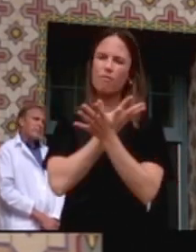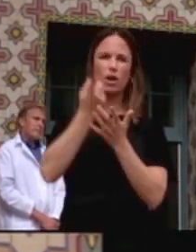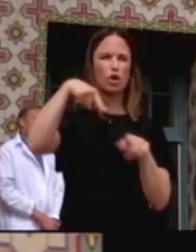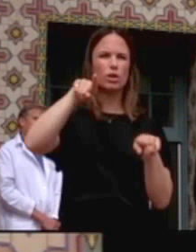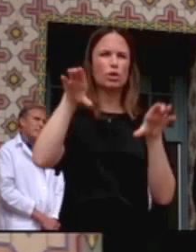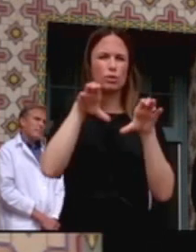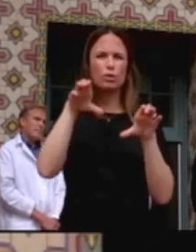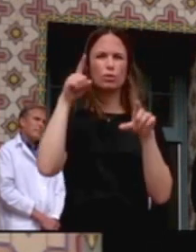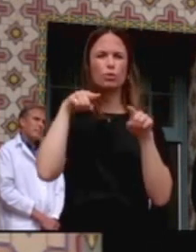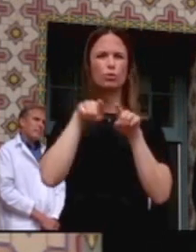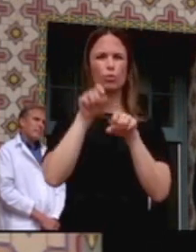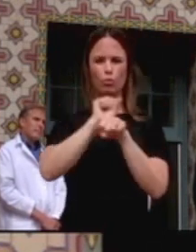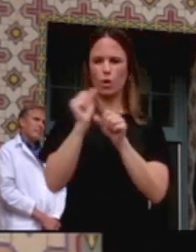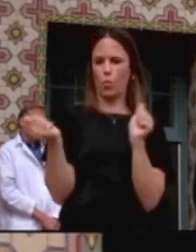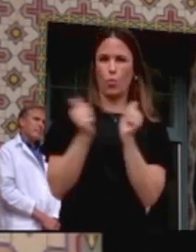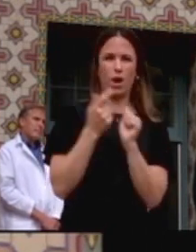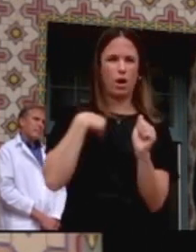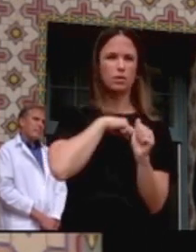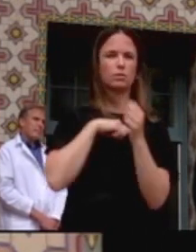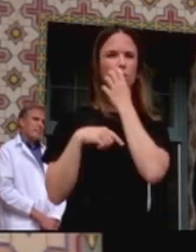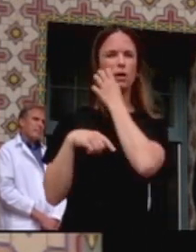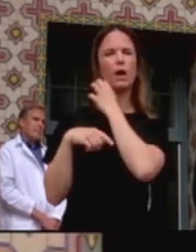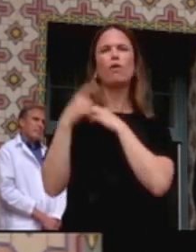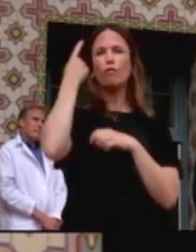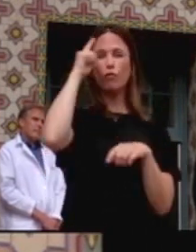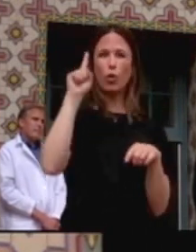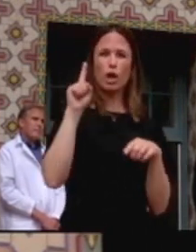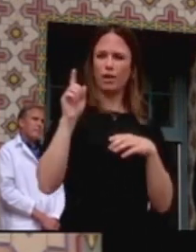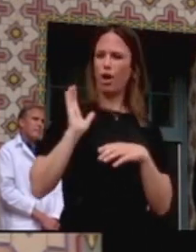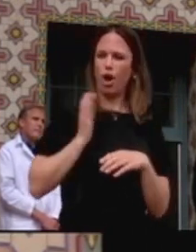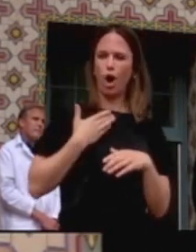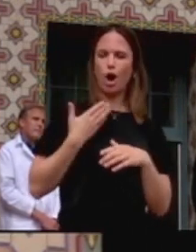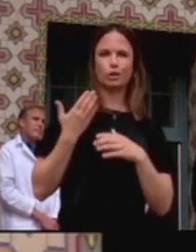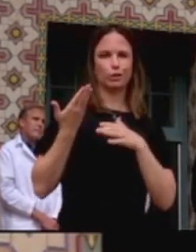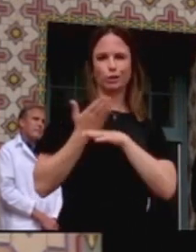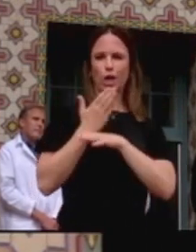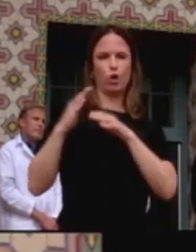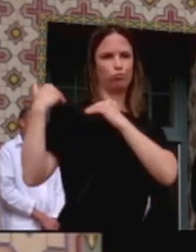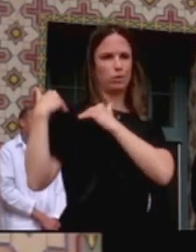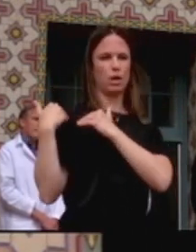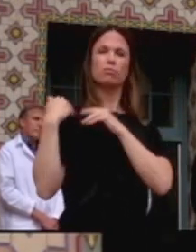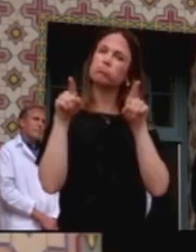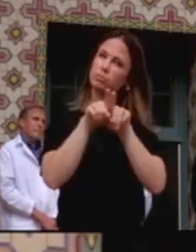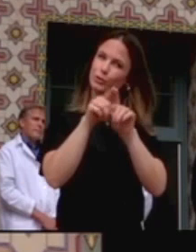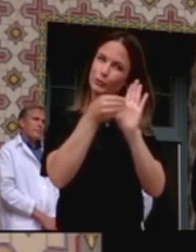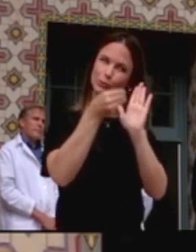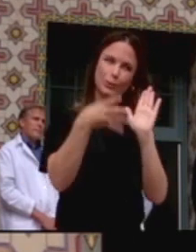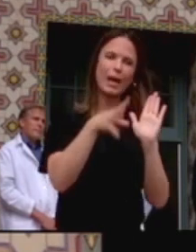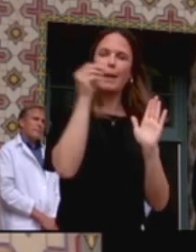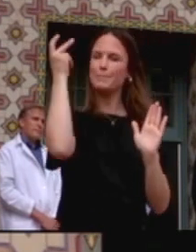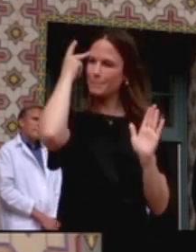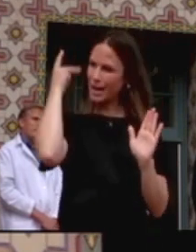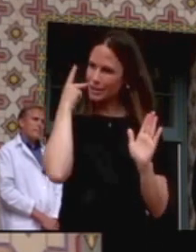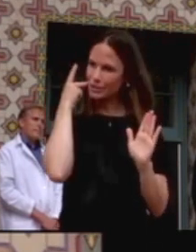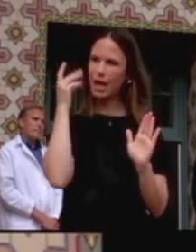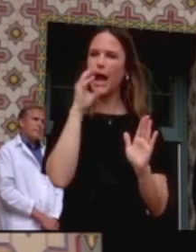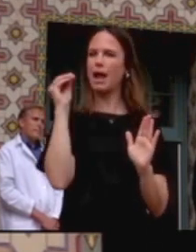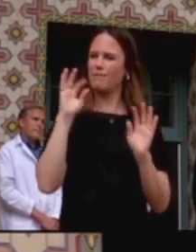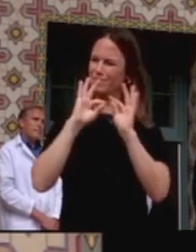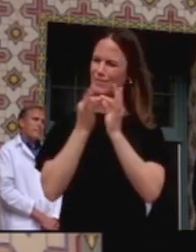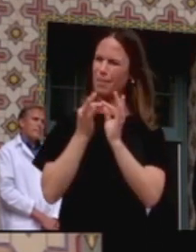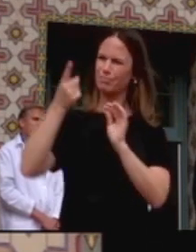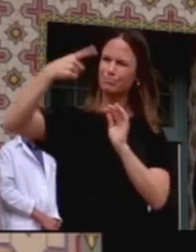done to work alongside us for this shared responsibility, as well as students and parents and the families